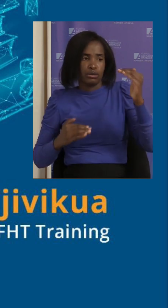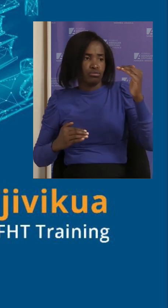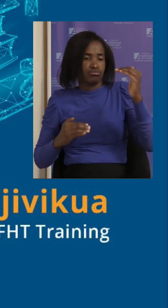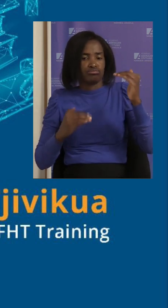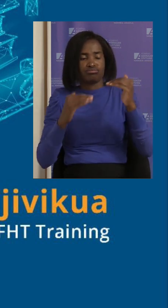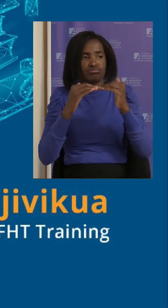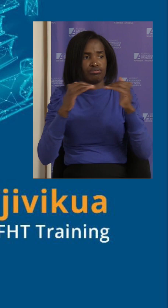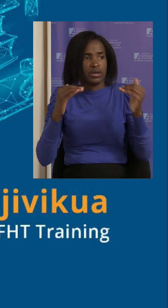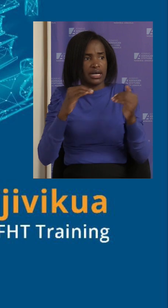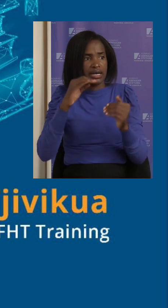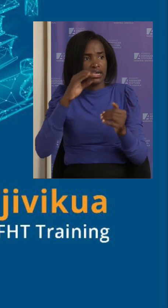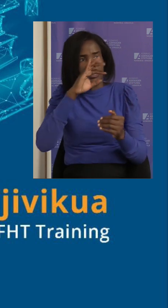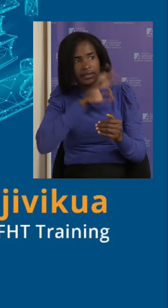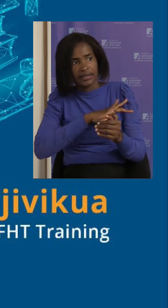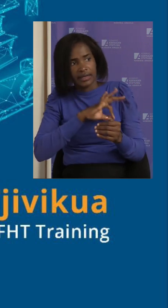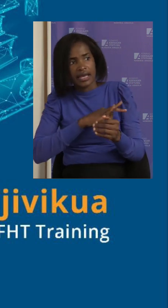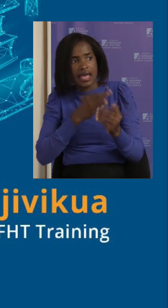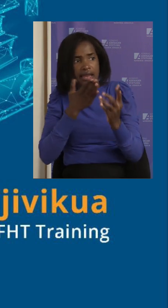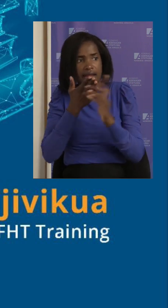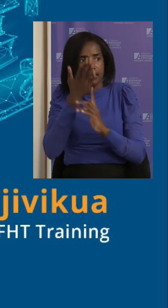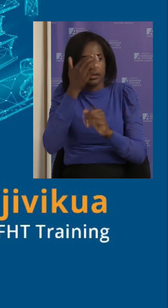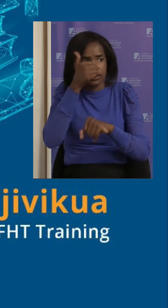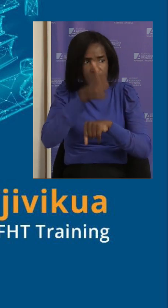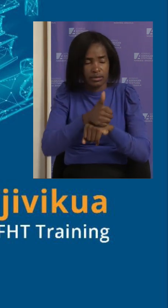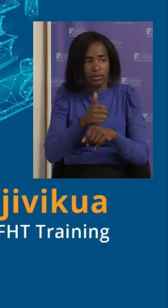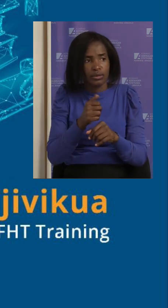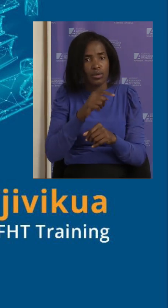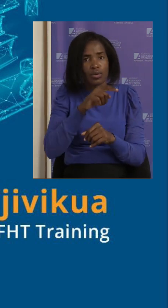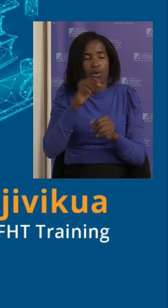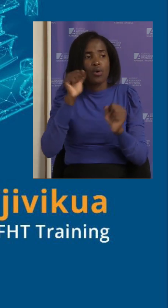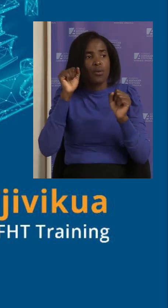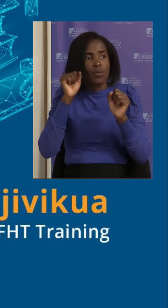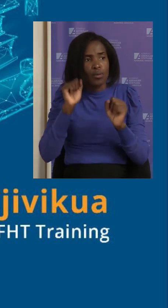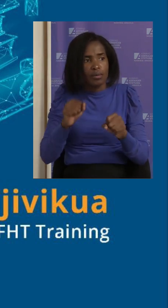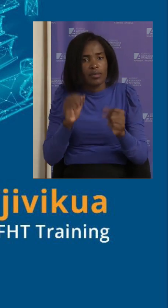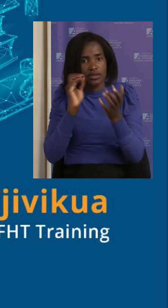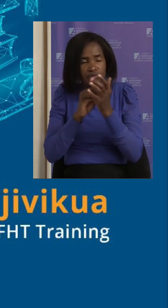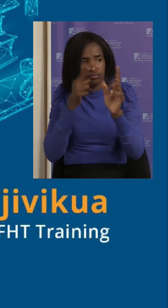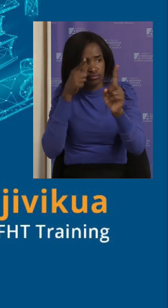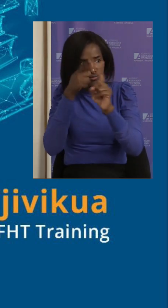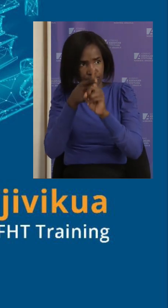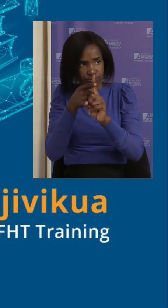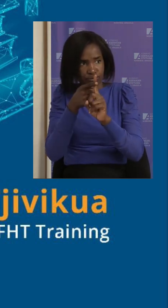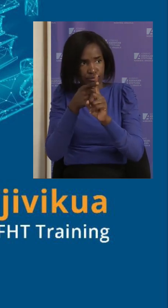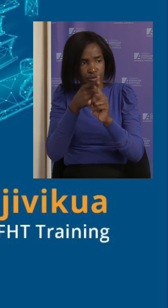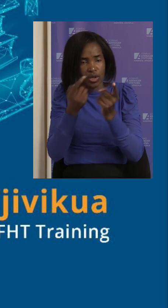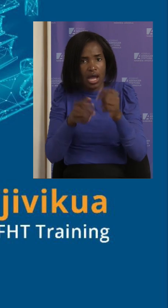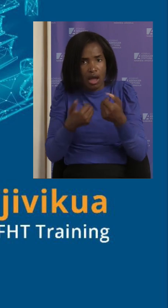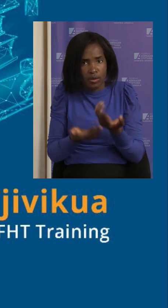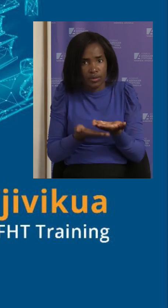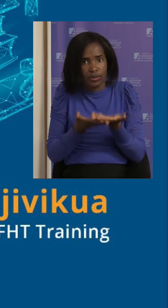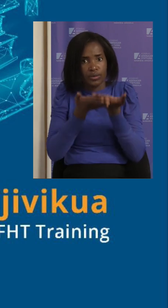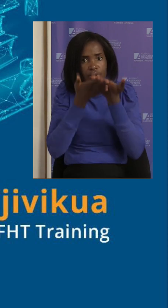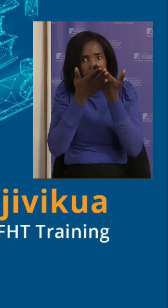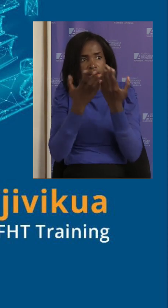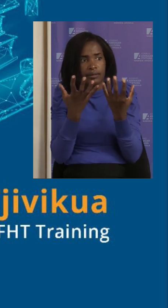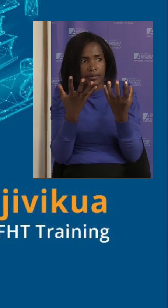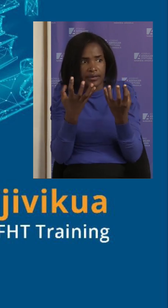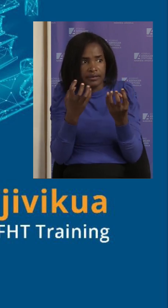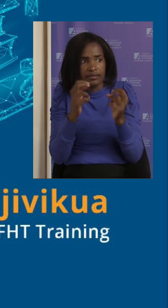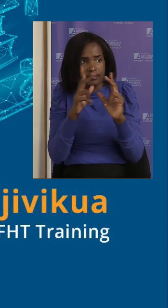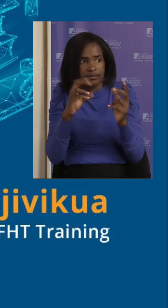in income and access to opportunity. We must set realistic targets in regard to meet the needs of the